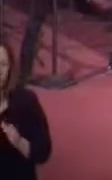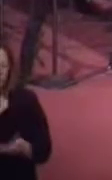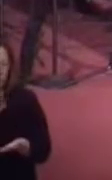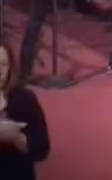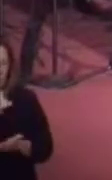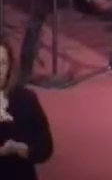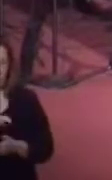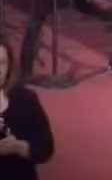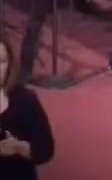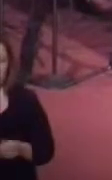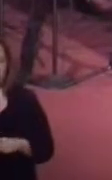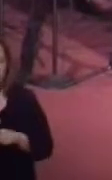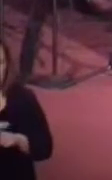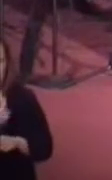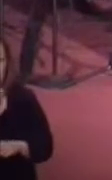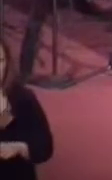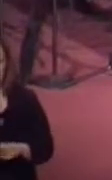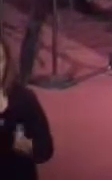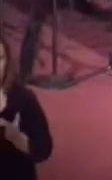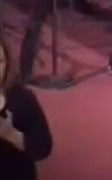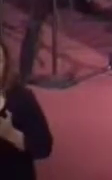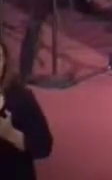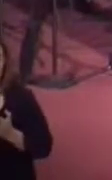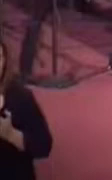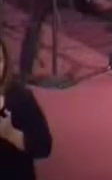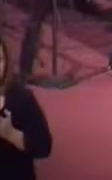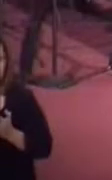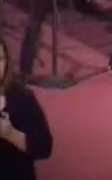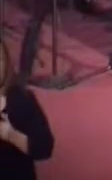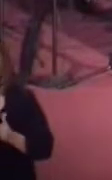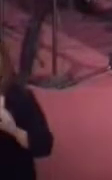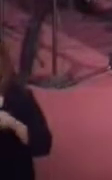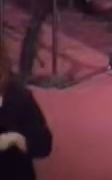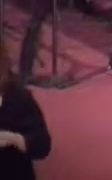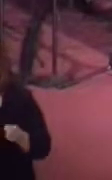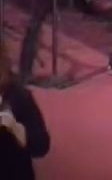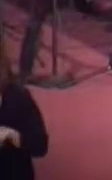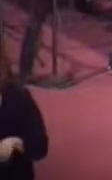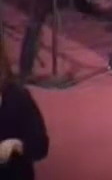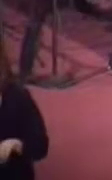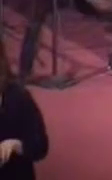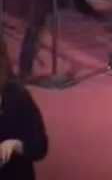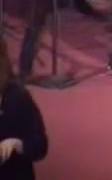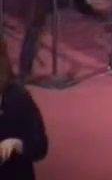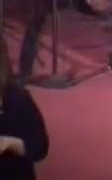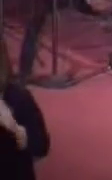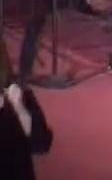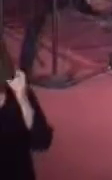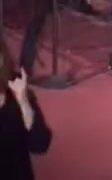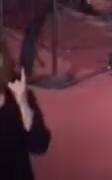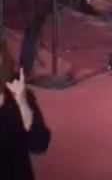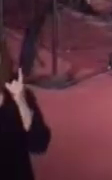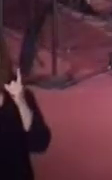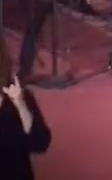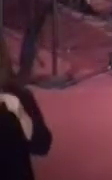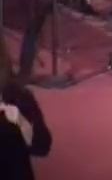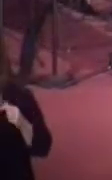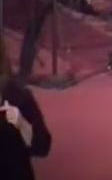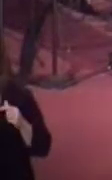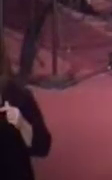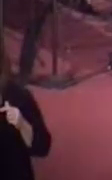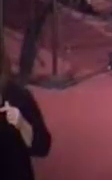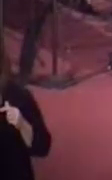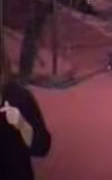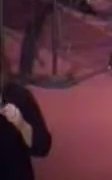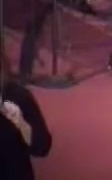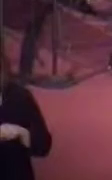from being able to practice what he knew to be true. The same can be true for you and I. And surprisingly, and this is what's crazy, you can